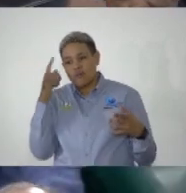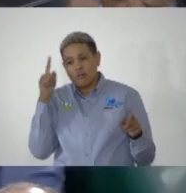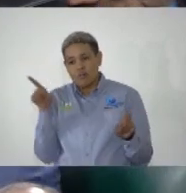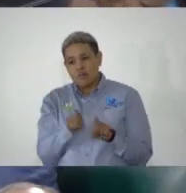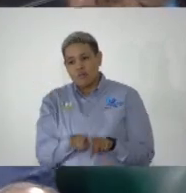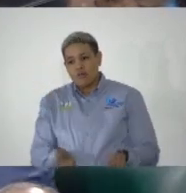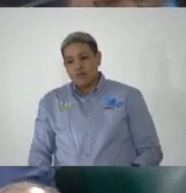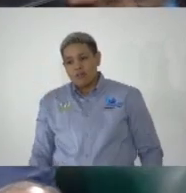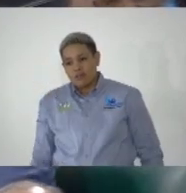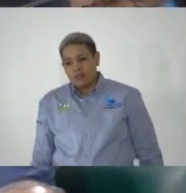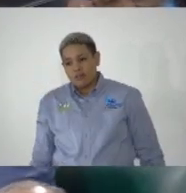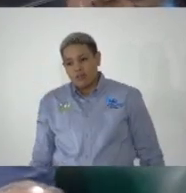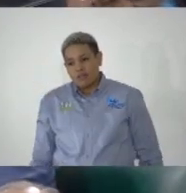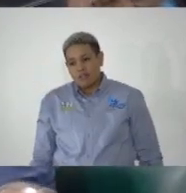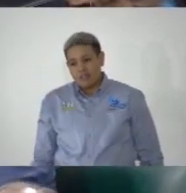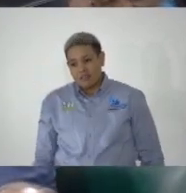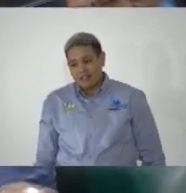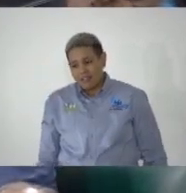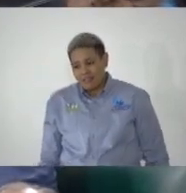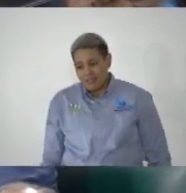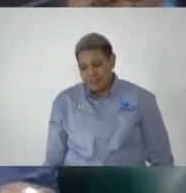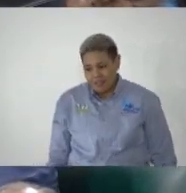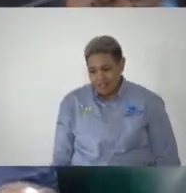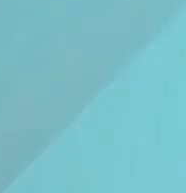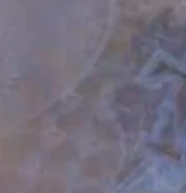of the 140.